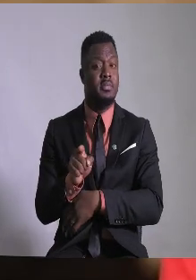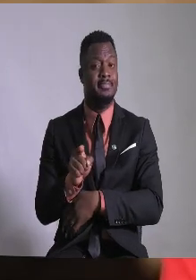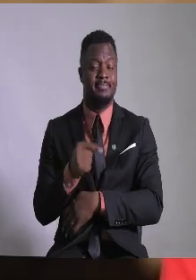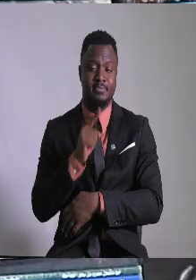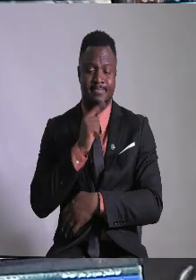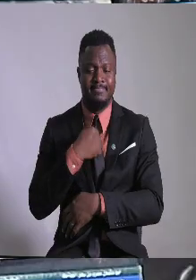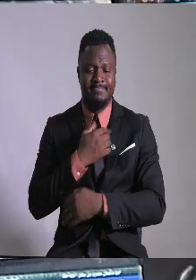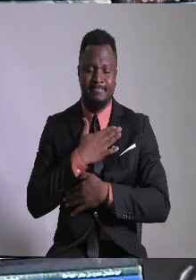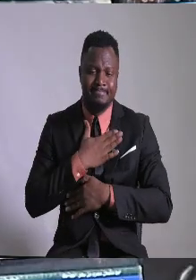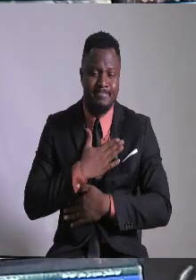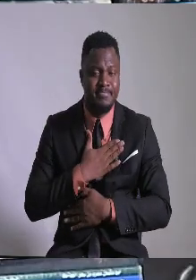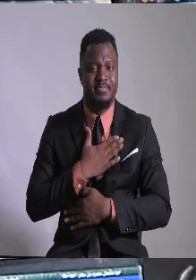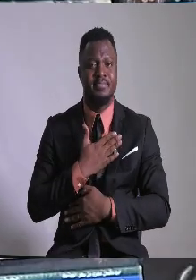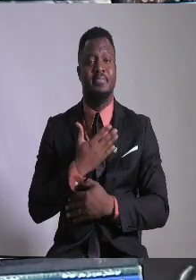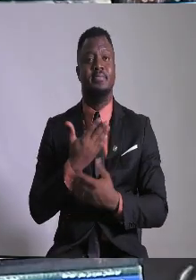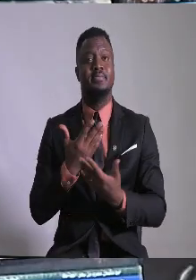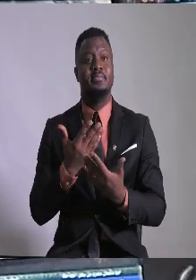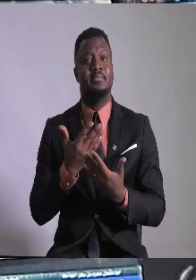the blind.